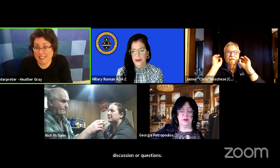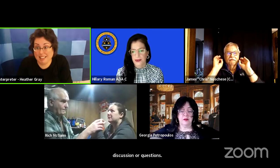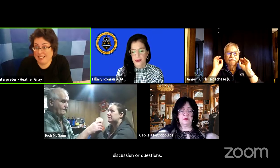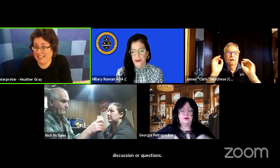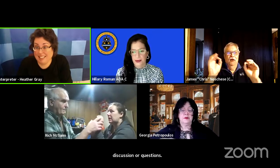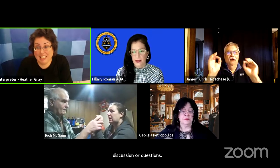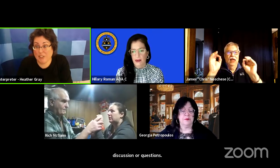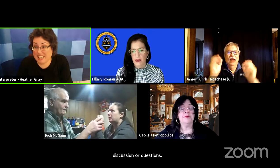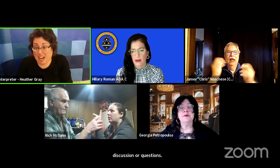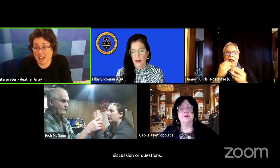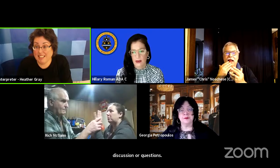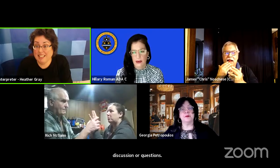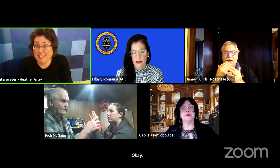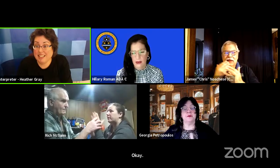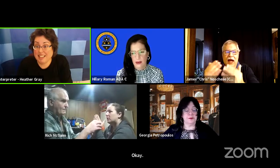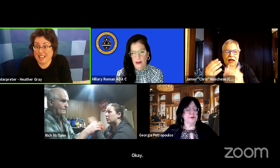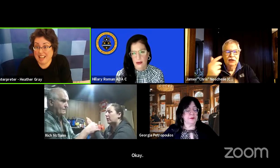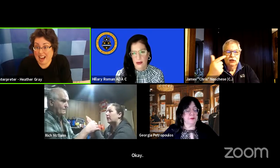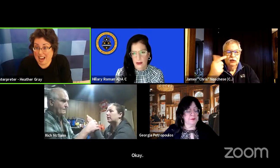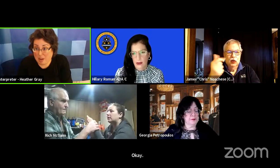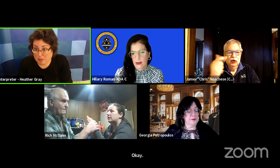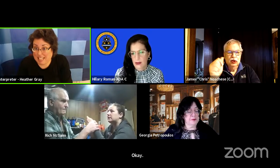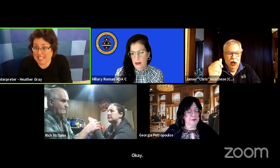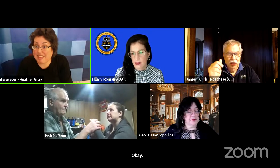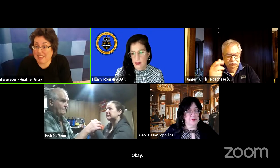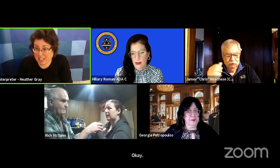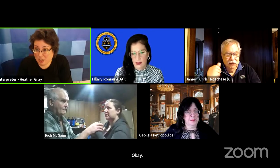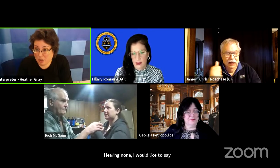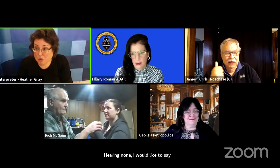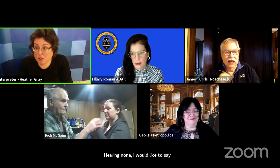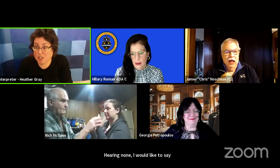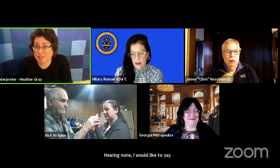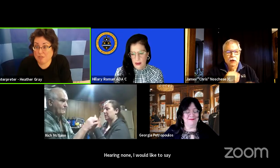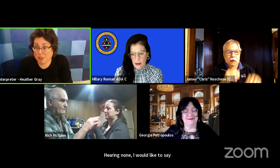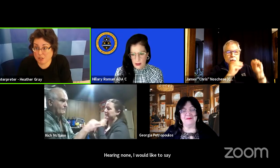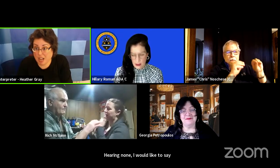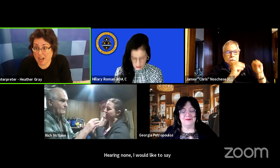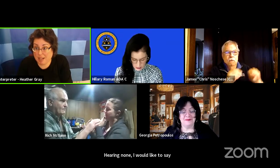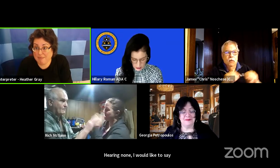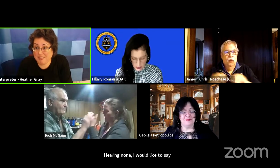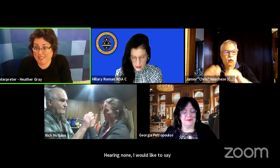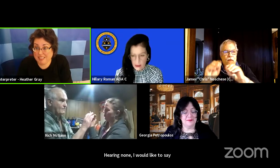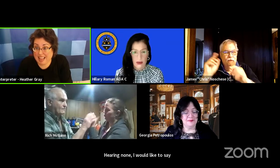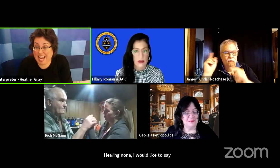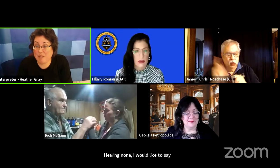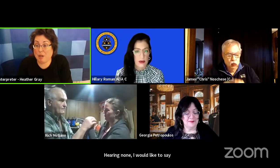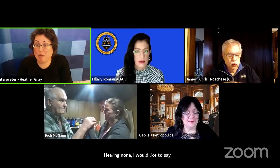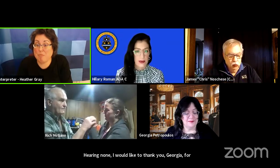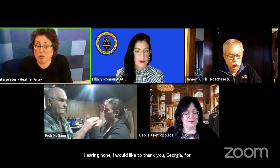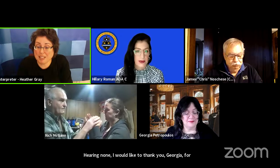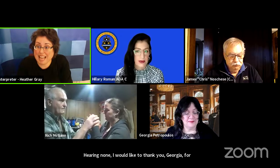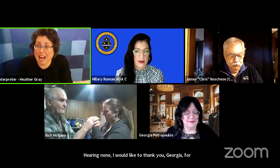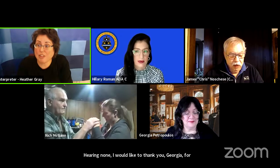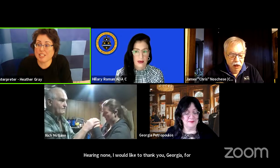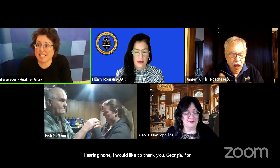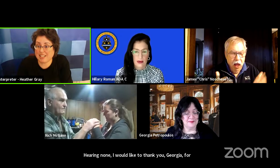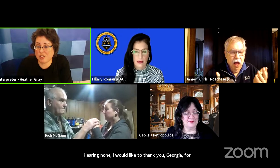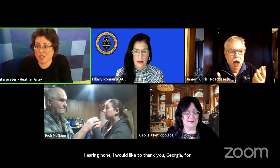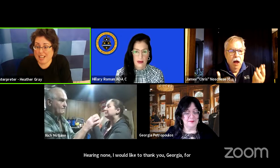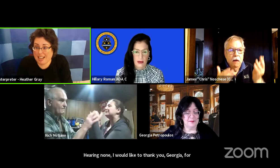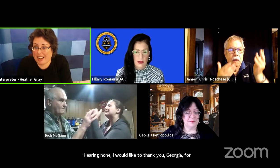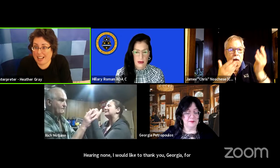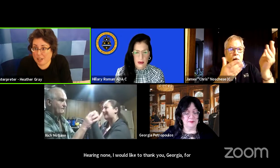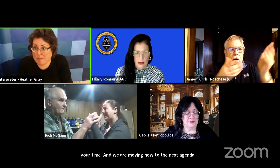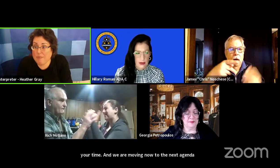Okay, hearing none, I would like to thank you, Georgia, for your time. And we are moving now to the